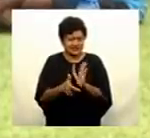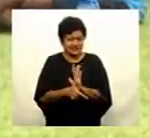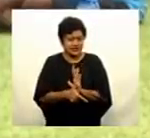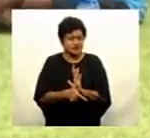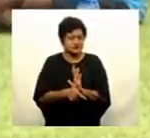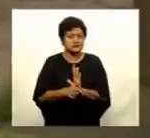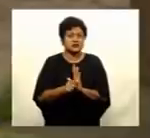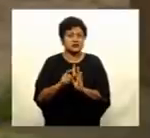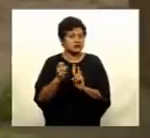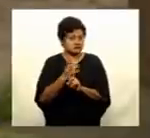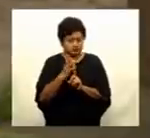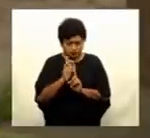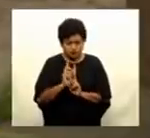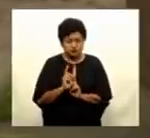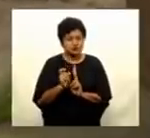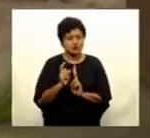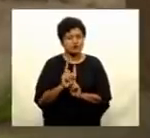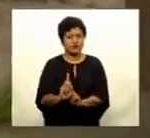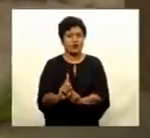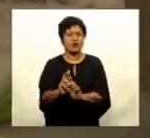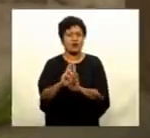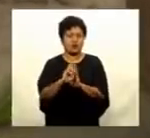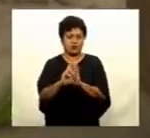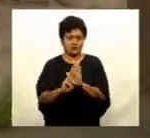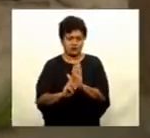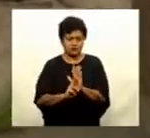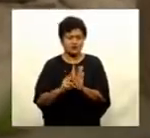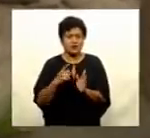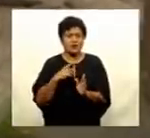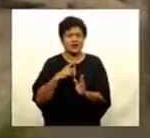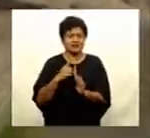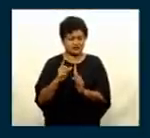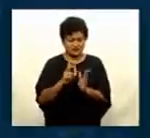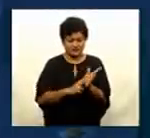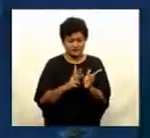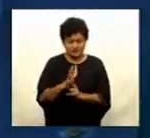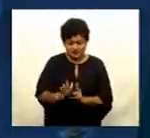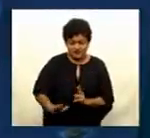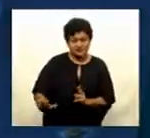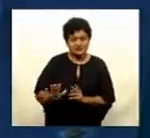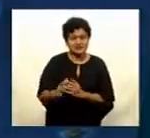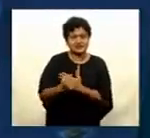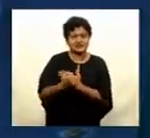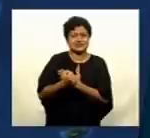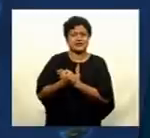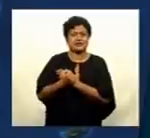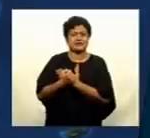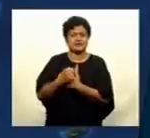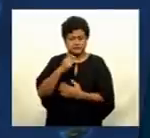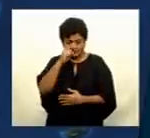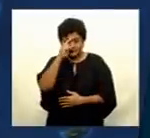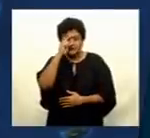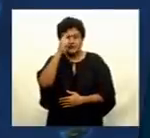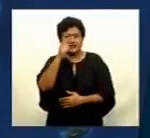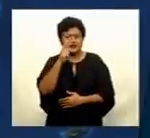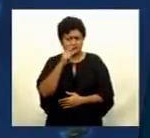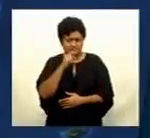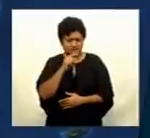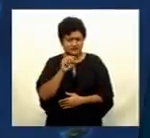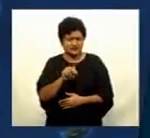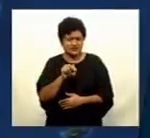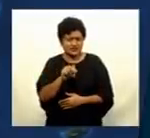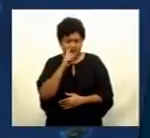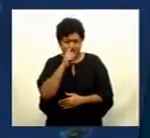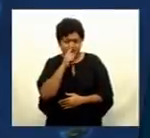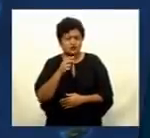be implemented to ensure the villages remain safe. I understand the need of people to go and visit their families,